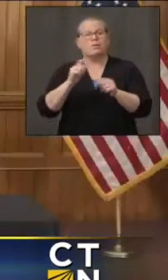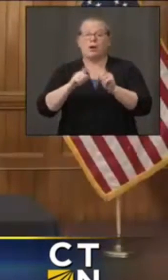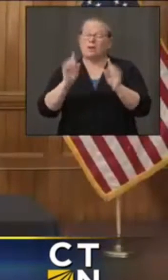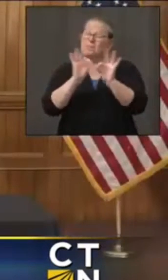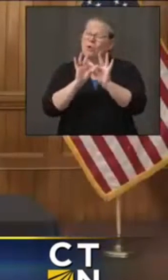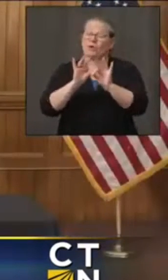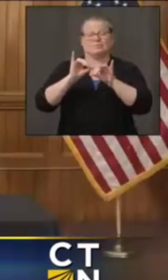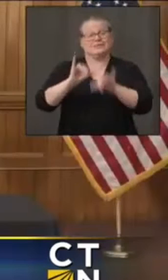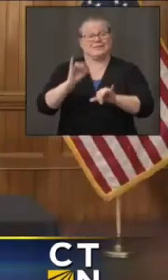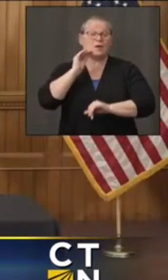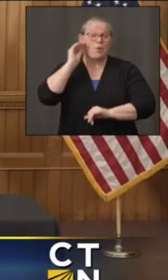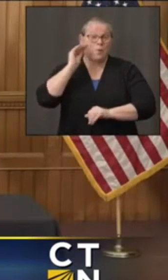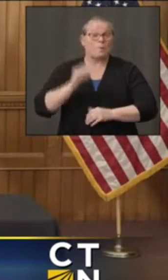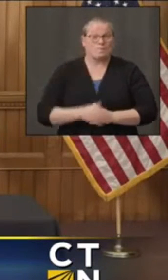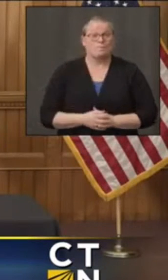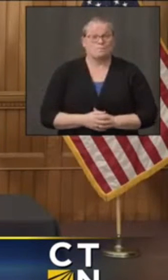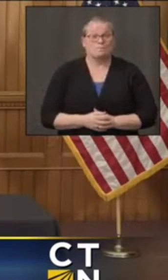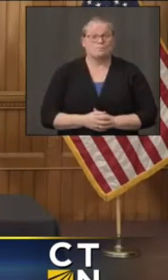CT News Junkie.